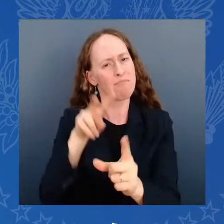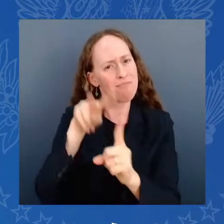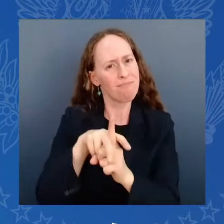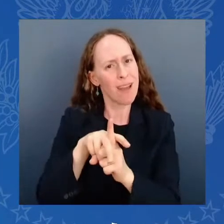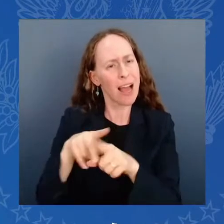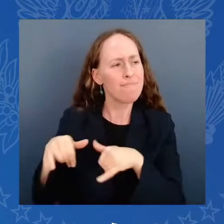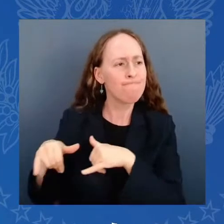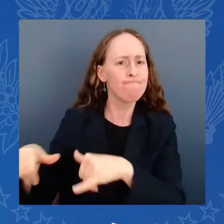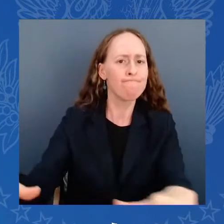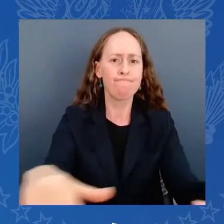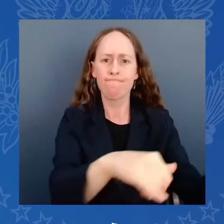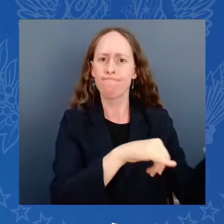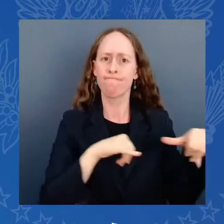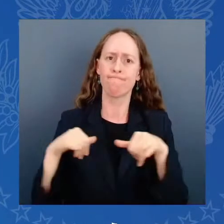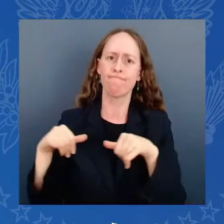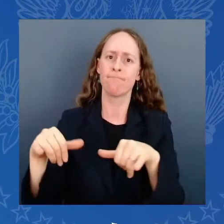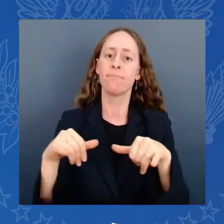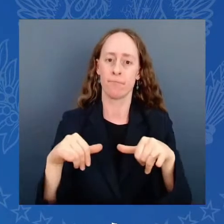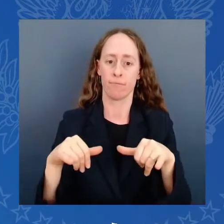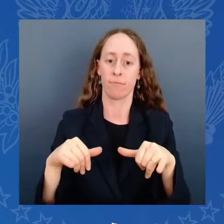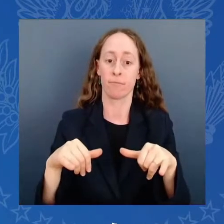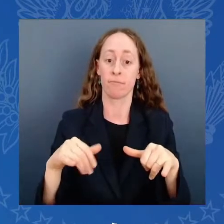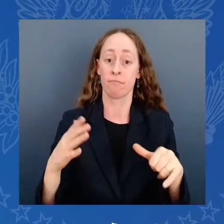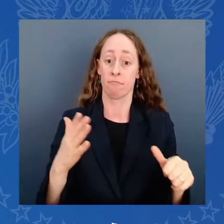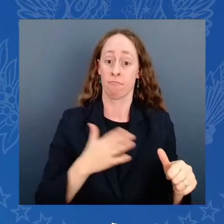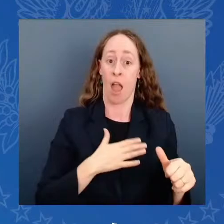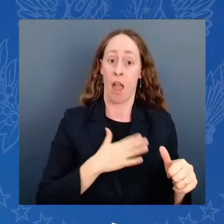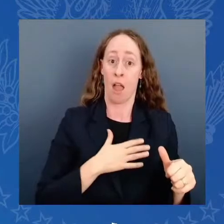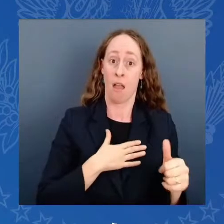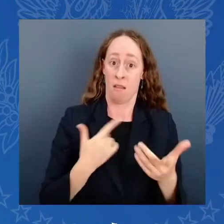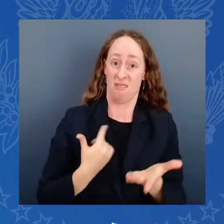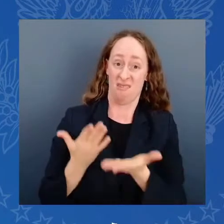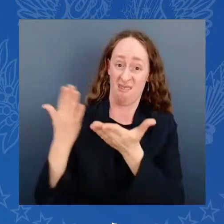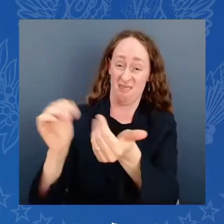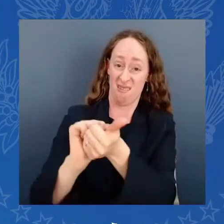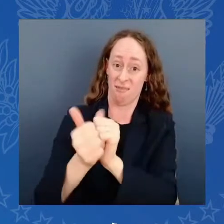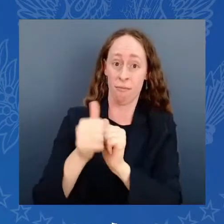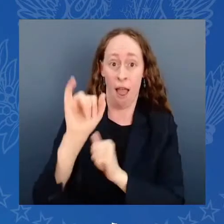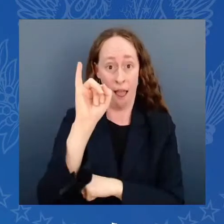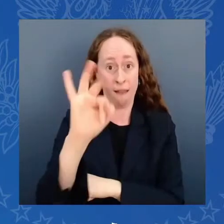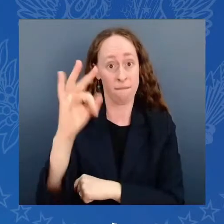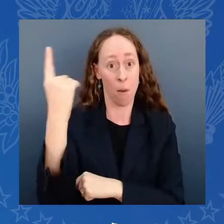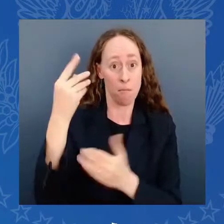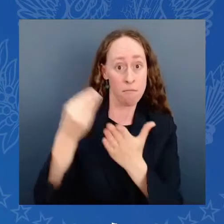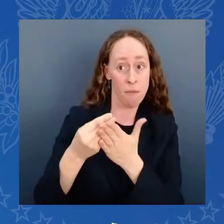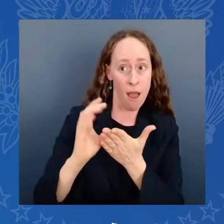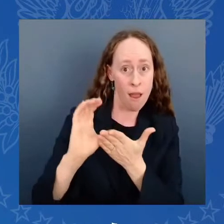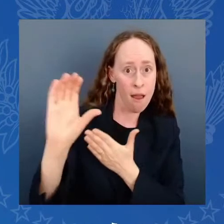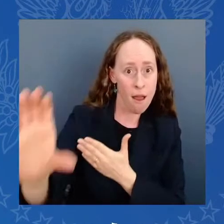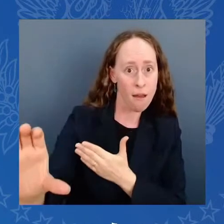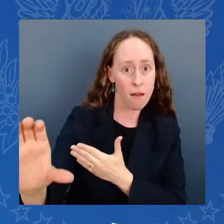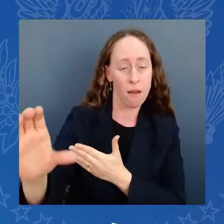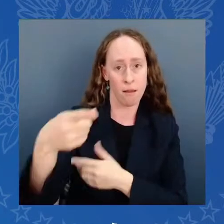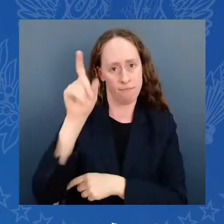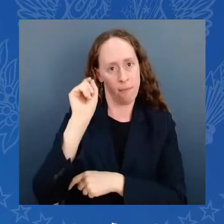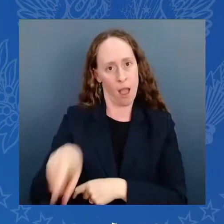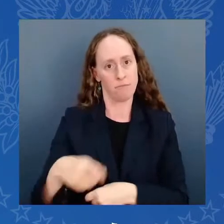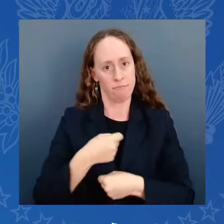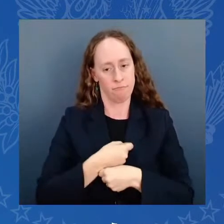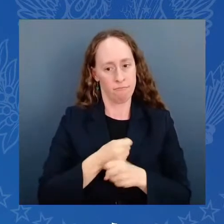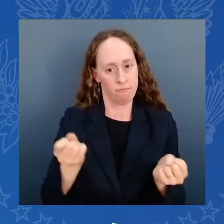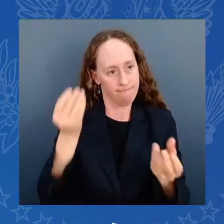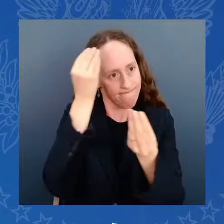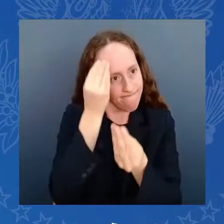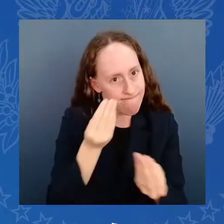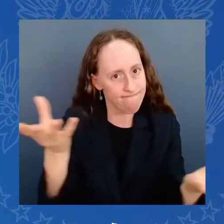to disclose gifts, refrain from public political activity, recuse themselves in cases in which they or their spouses